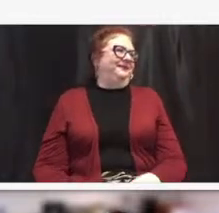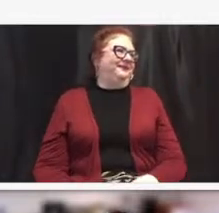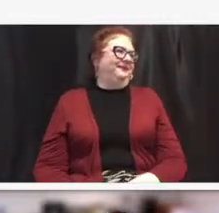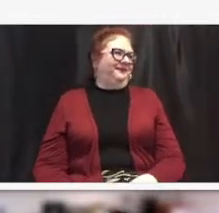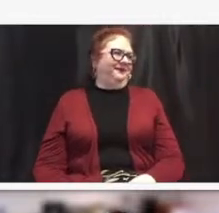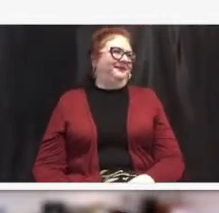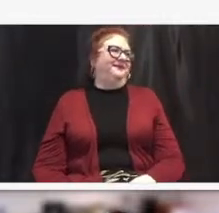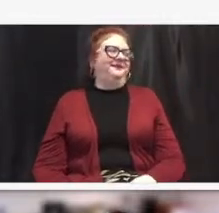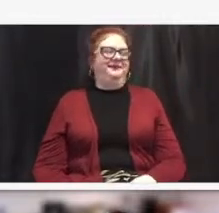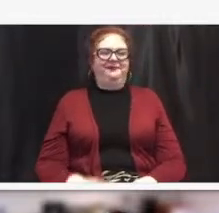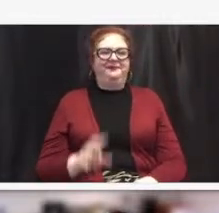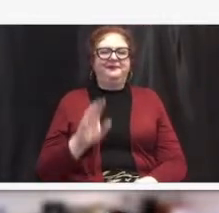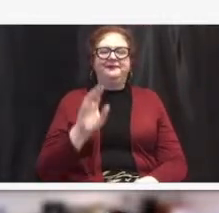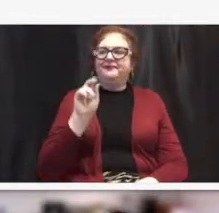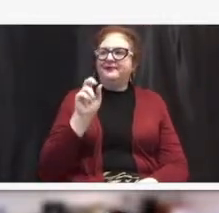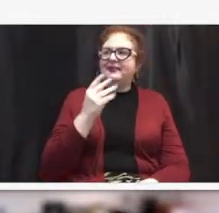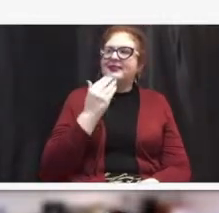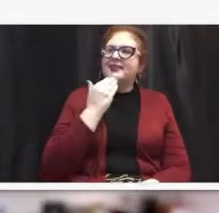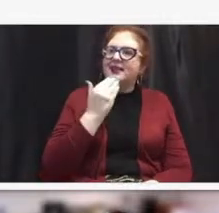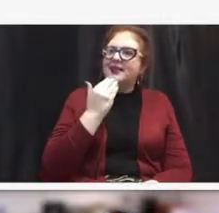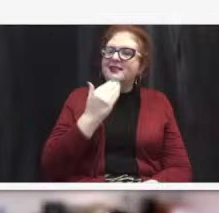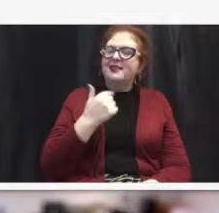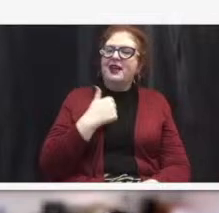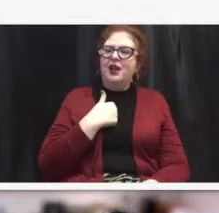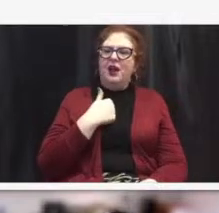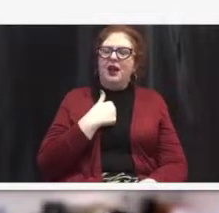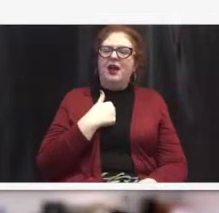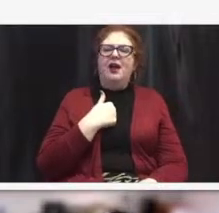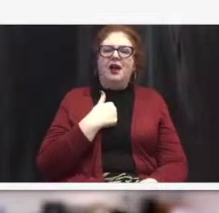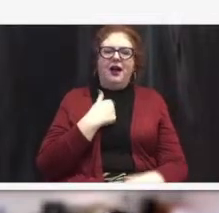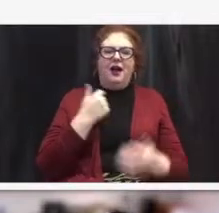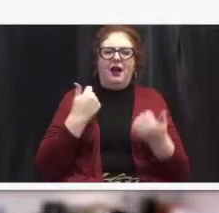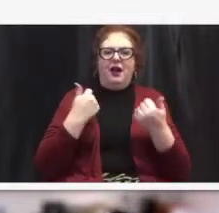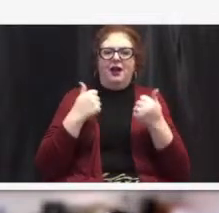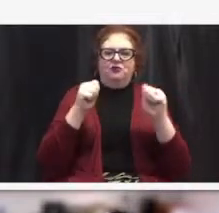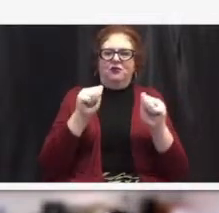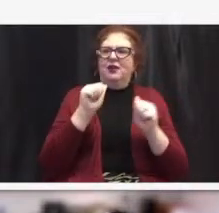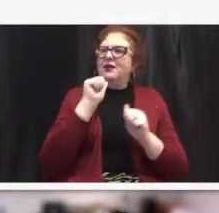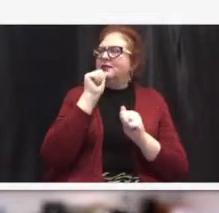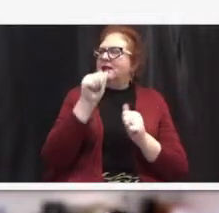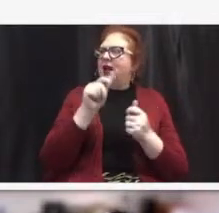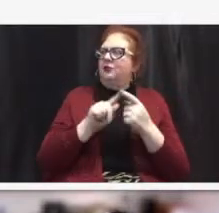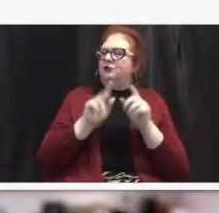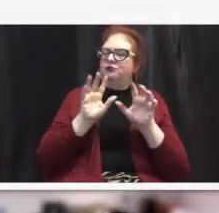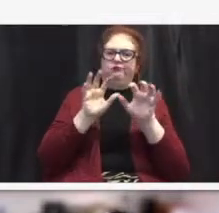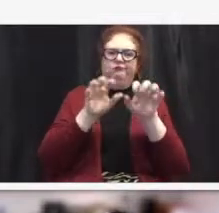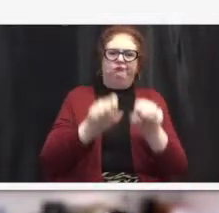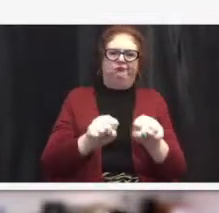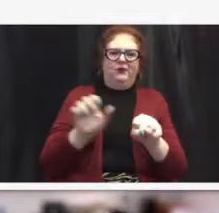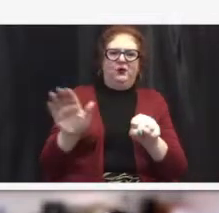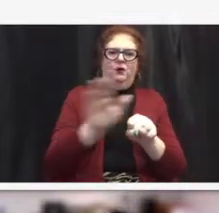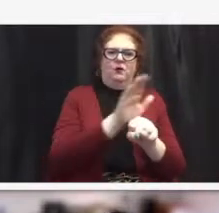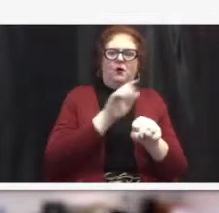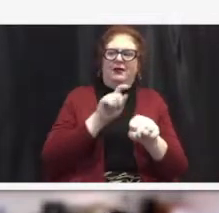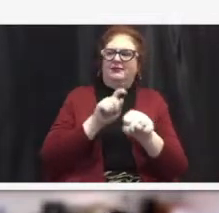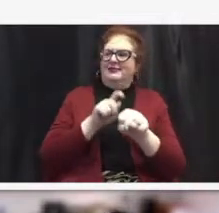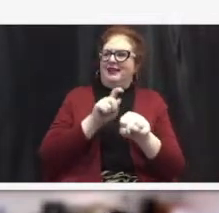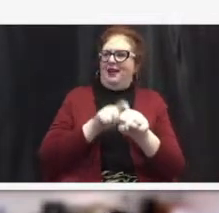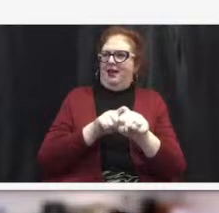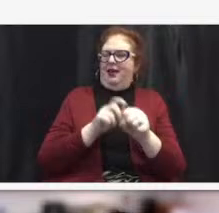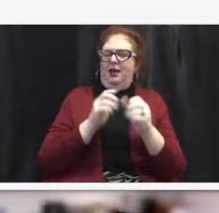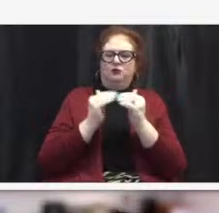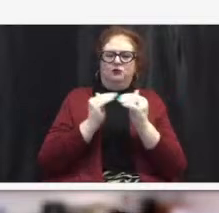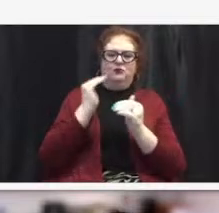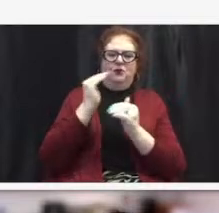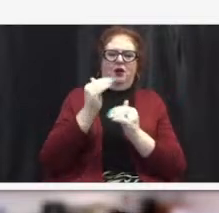Thank you so much. I try not to monopolize your time too often, but talking about